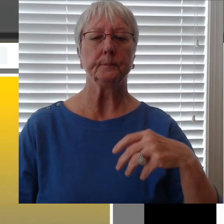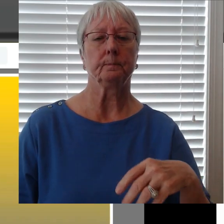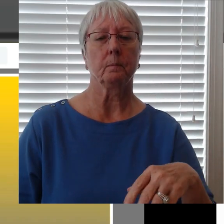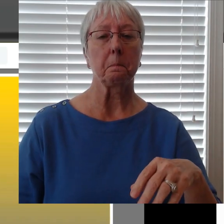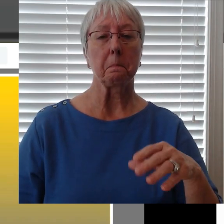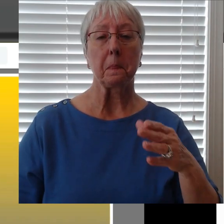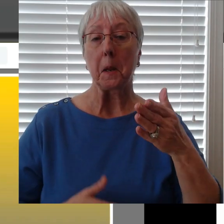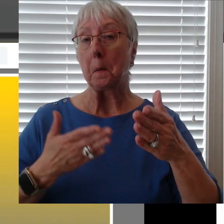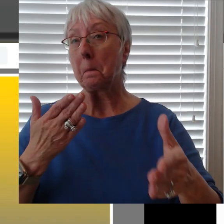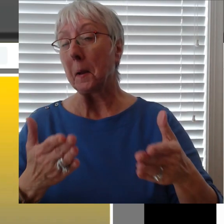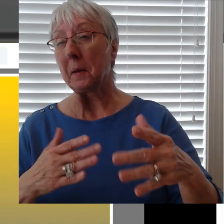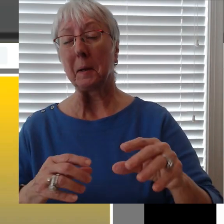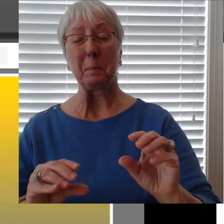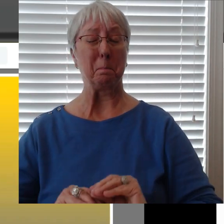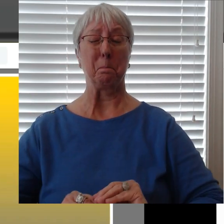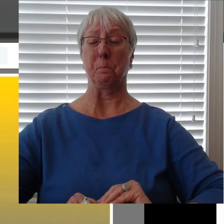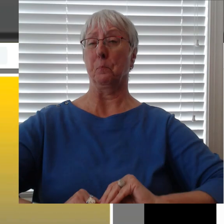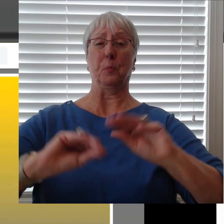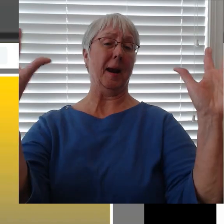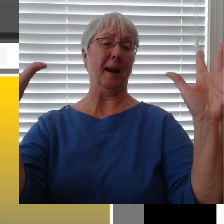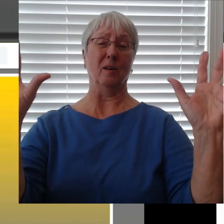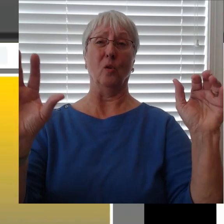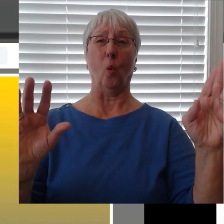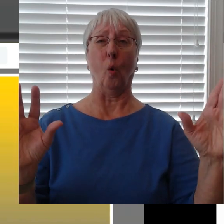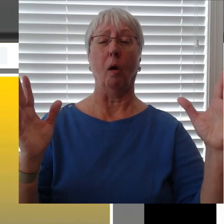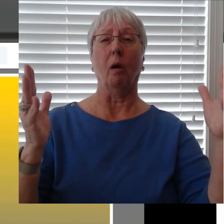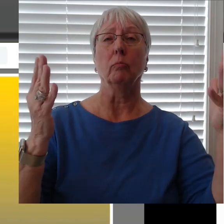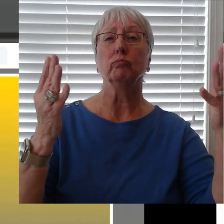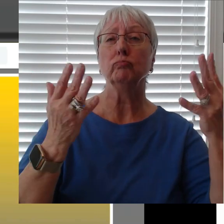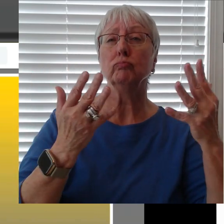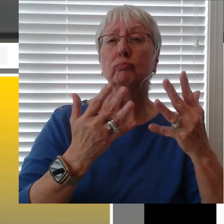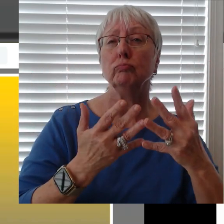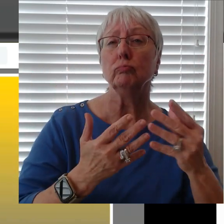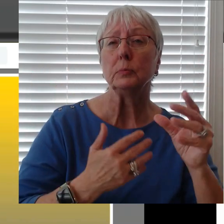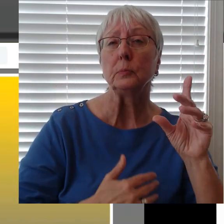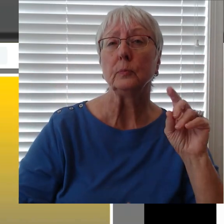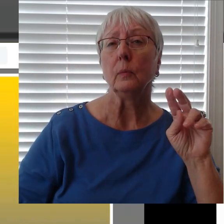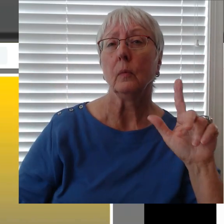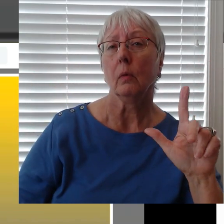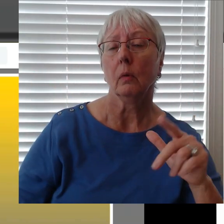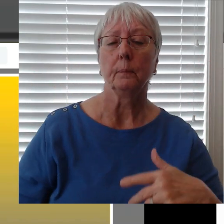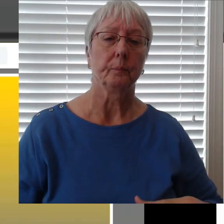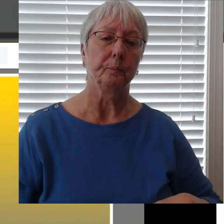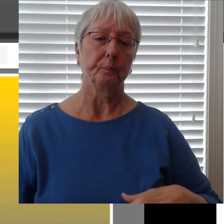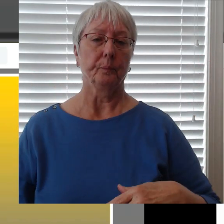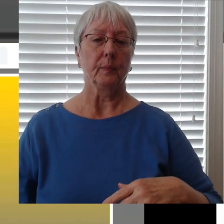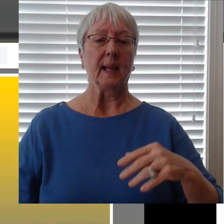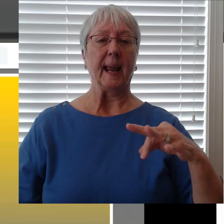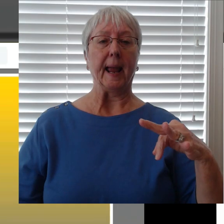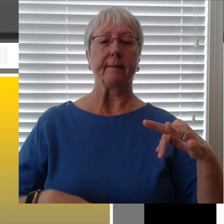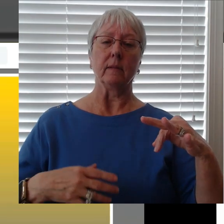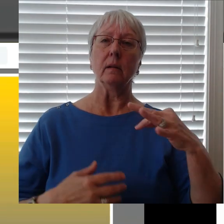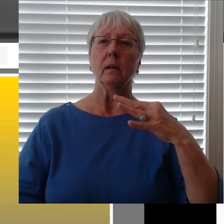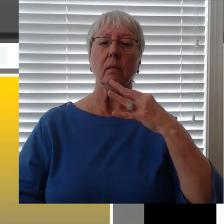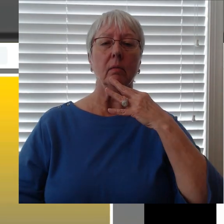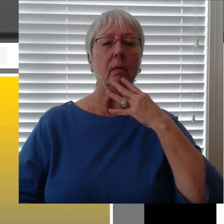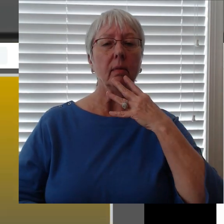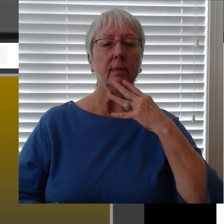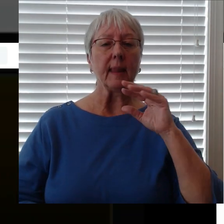It can be very colorful, vibrant, or lacking in vibrancy. If you remove the chroma of a color, you're neutralizing